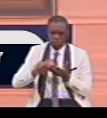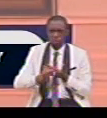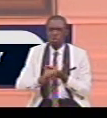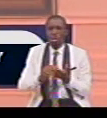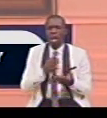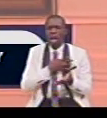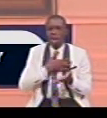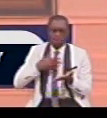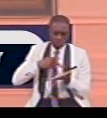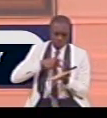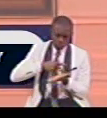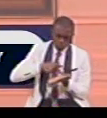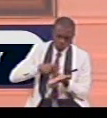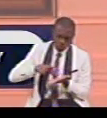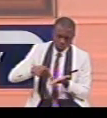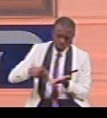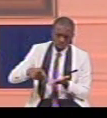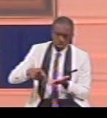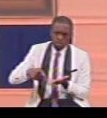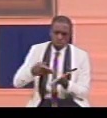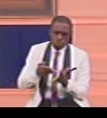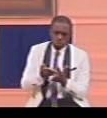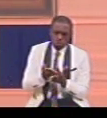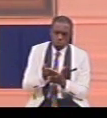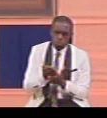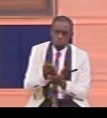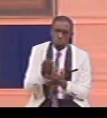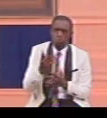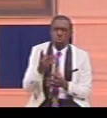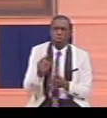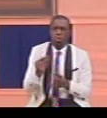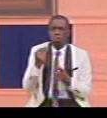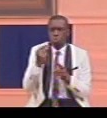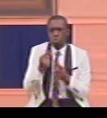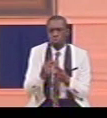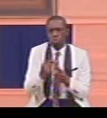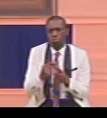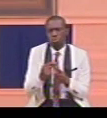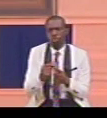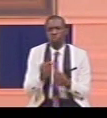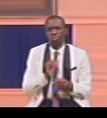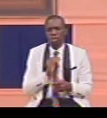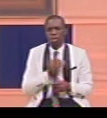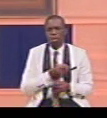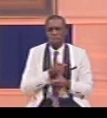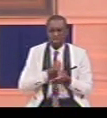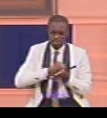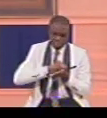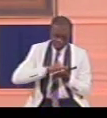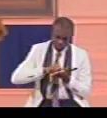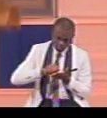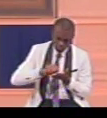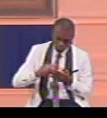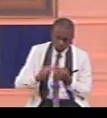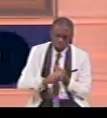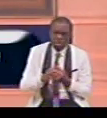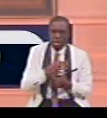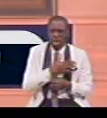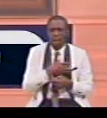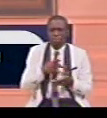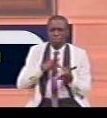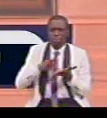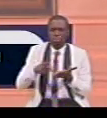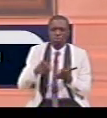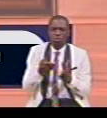through the world our sanctification and Purity through the world number three